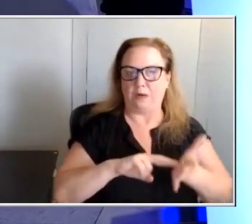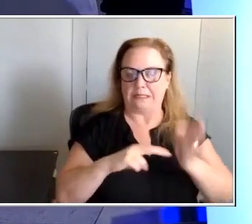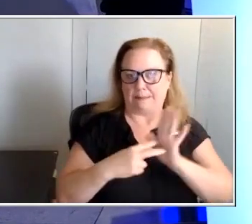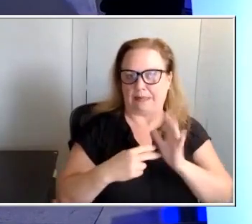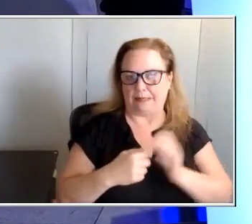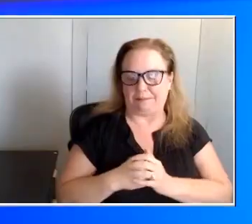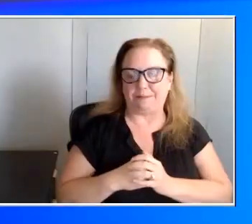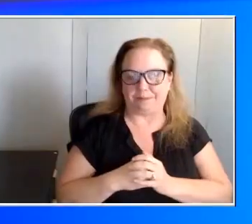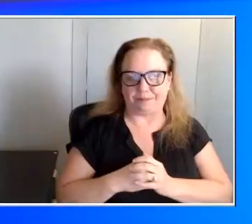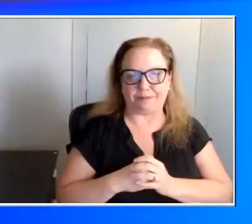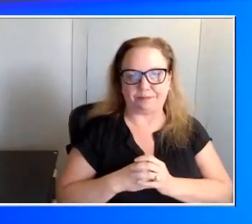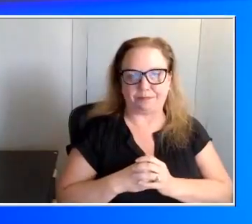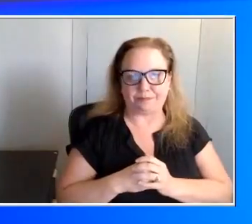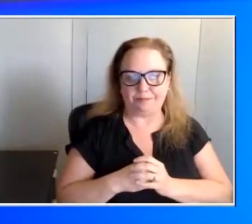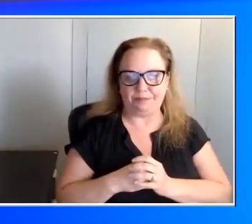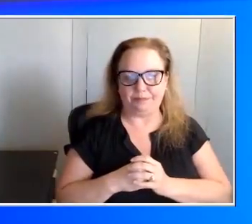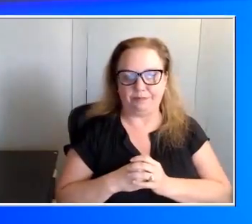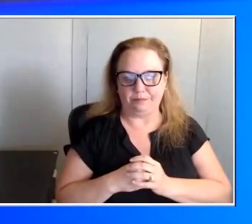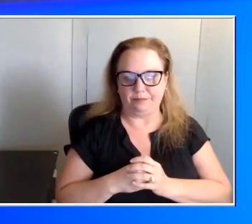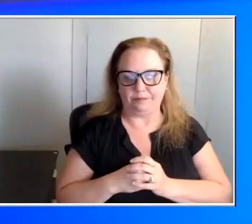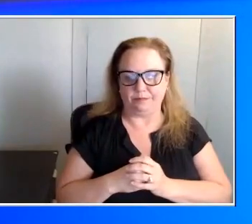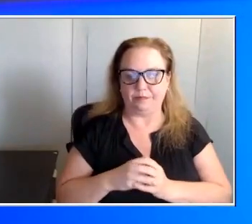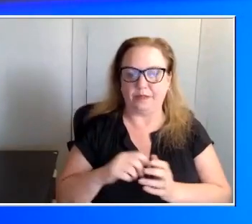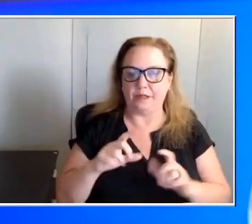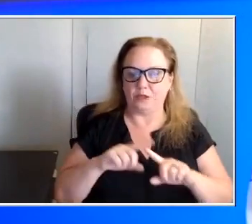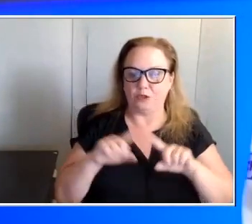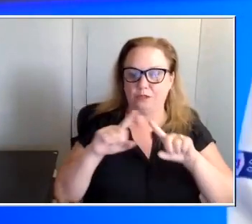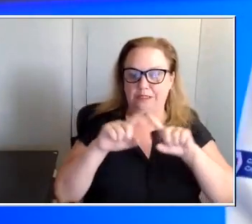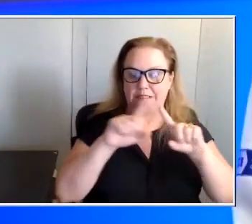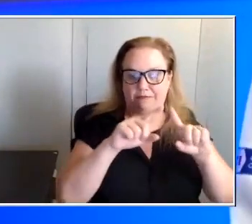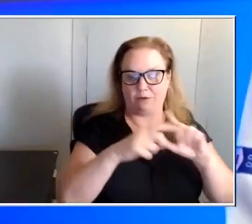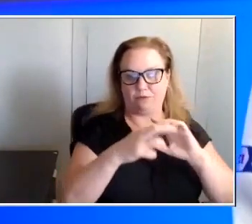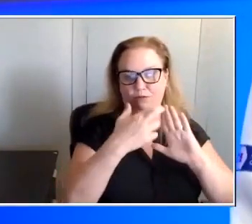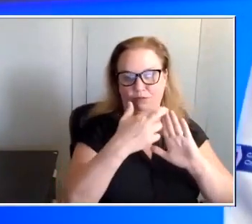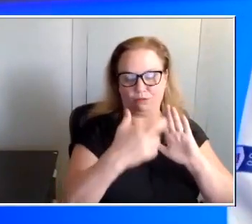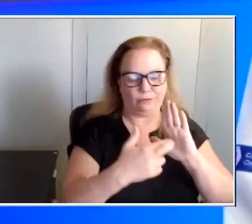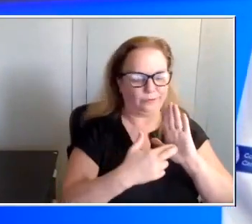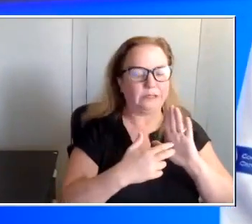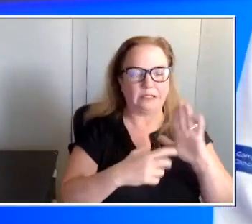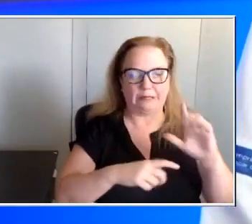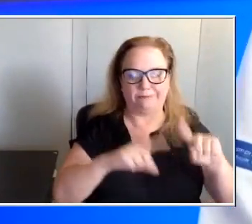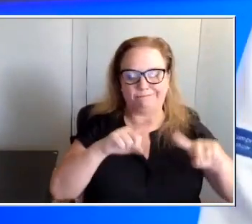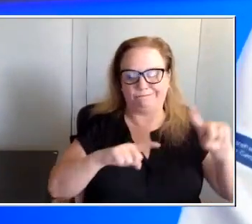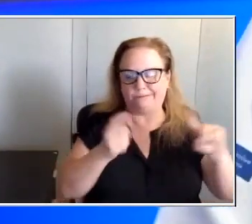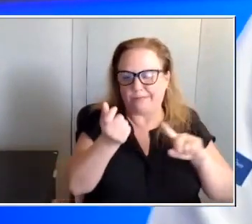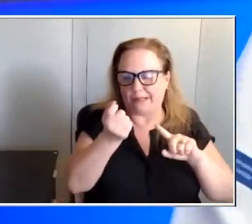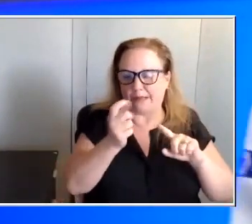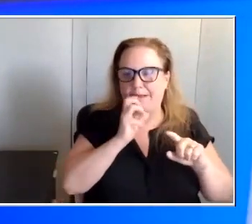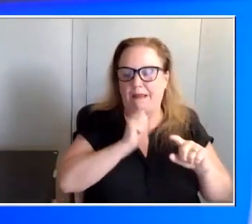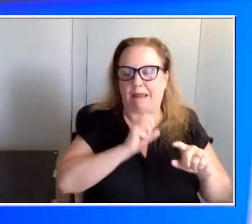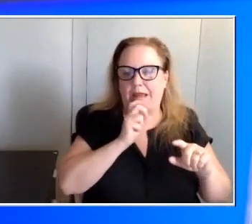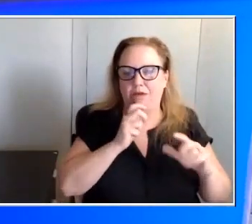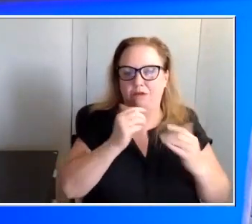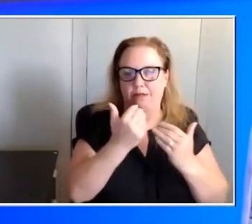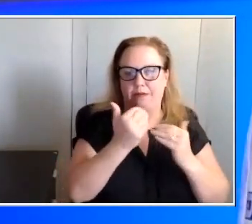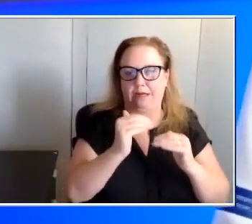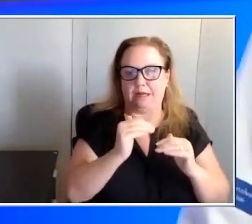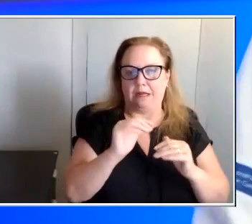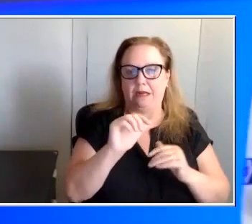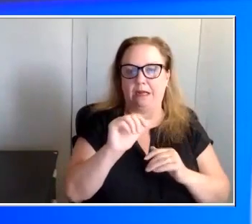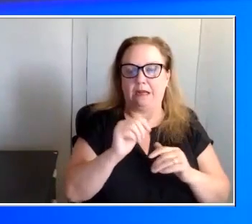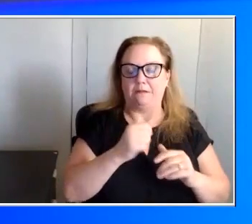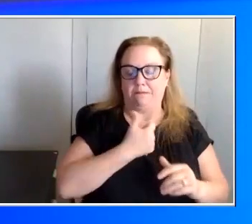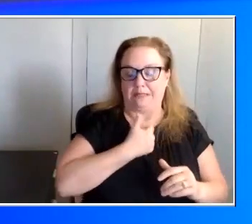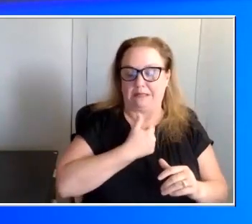So there's different guidelines out there, and they all have a slightly different age cutoff. I like the American Cancer Society